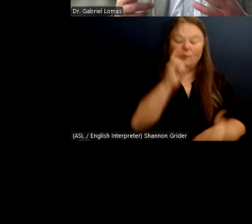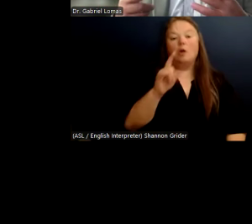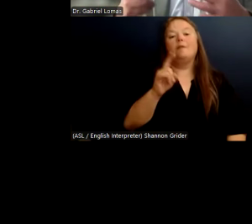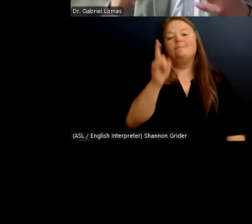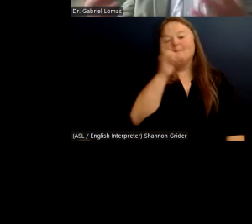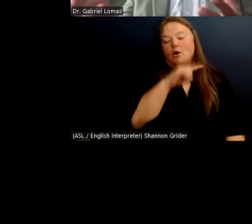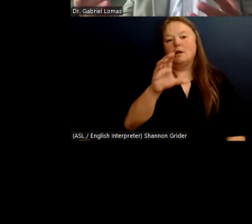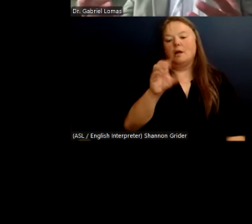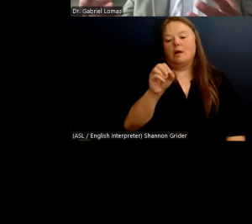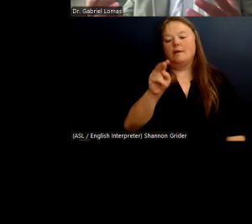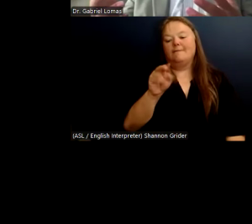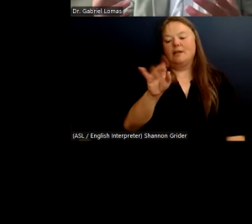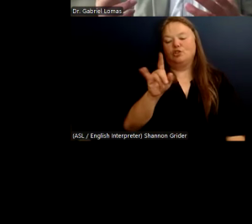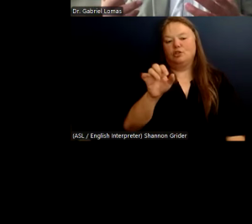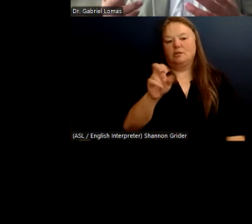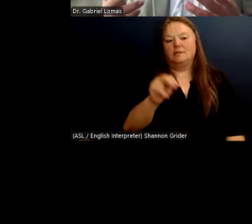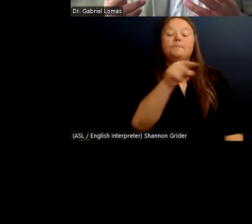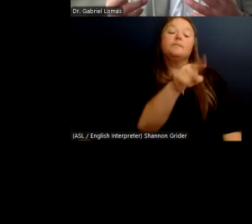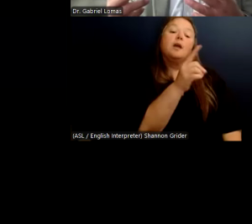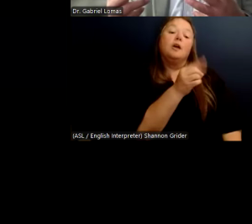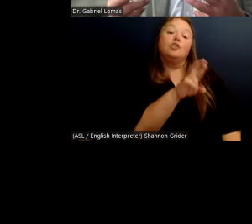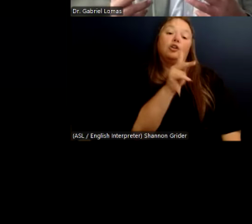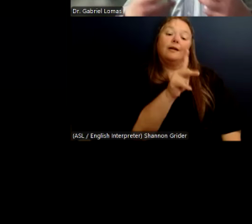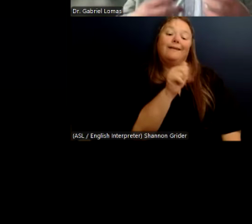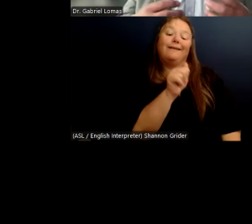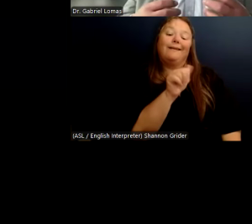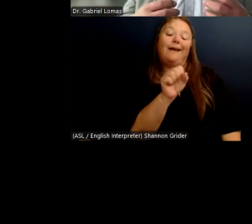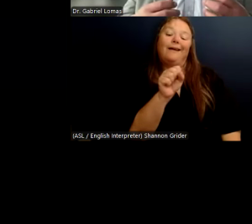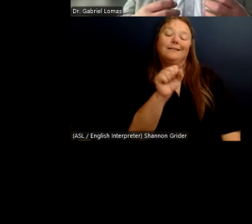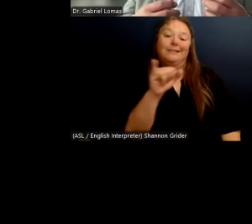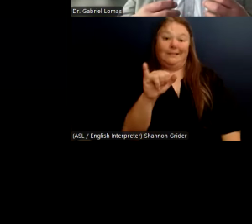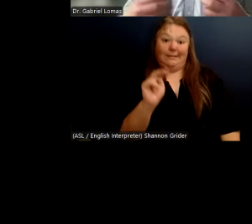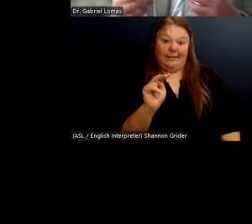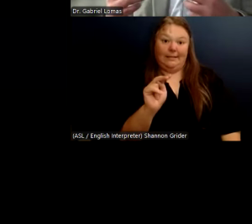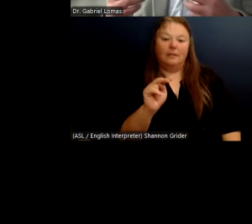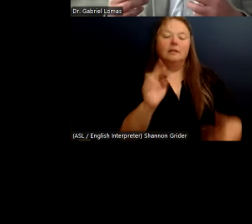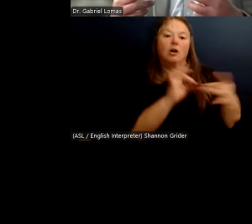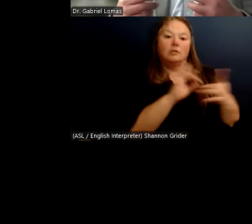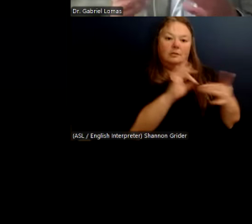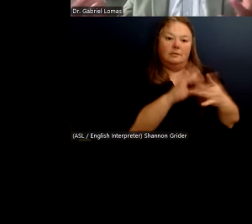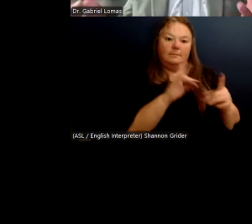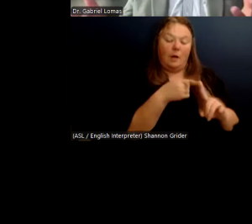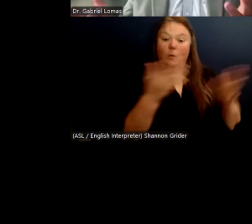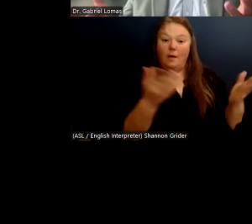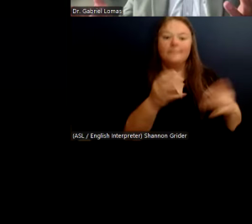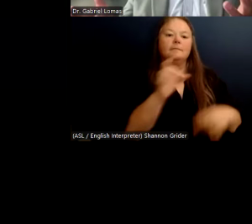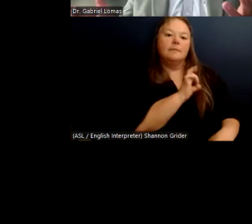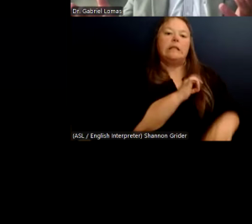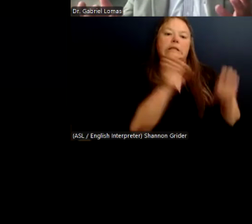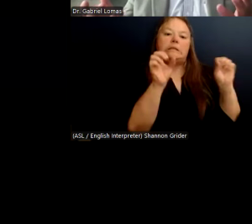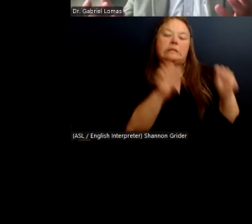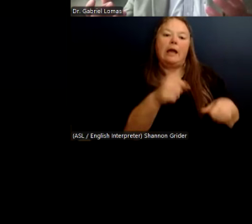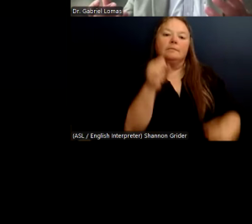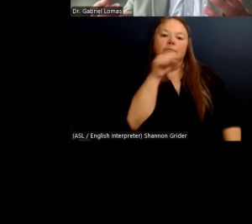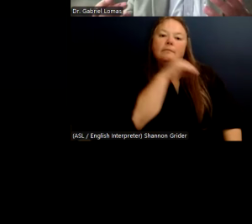about too, this is a contributor to that school to prison pipeline as well, because police can lie to anybody. They're allowed during